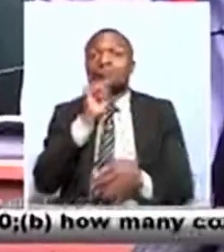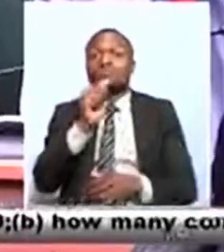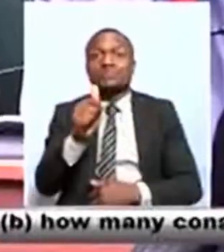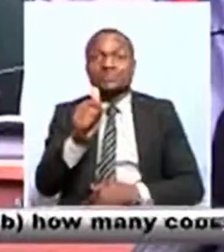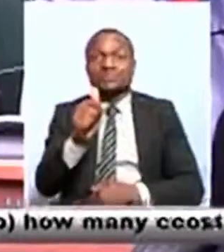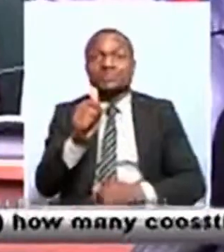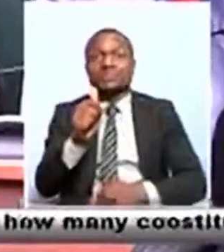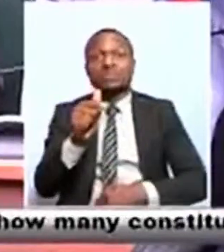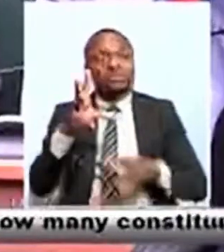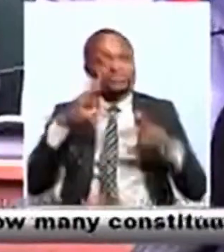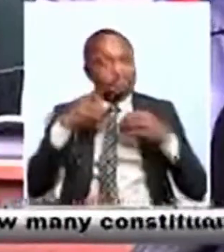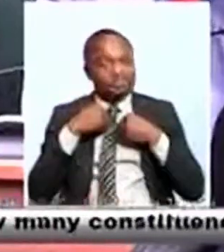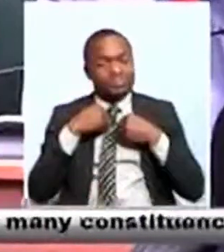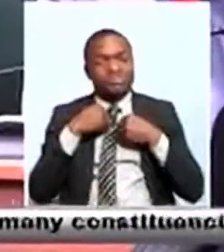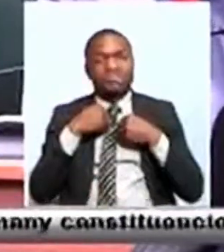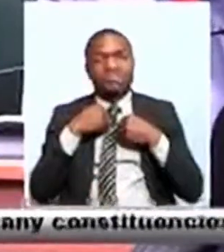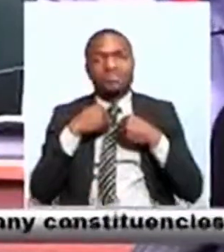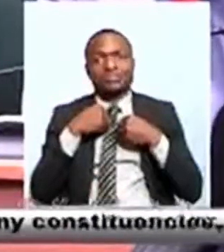did not receive the money.